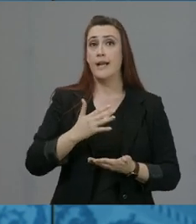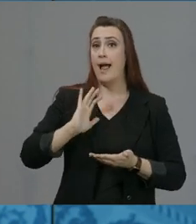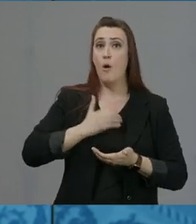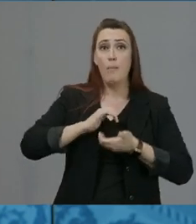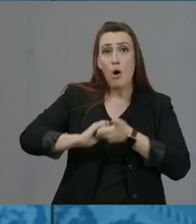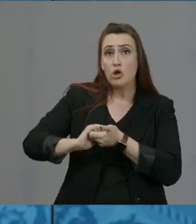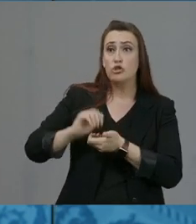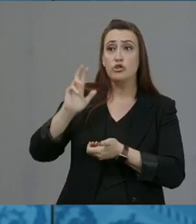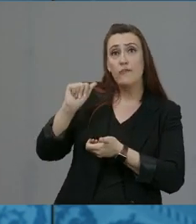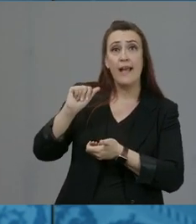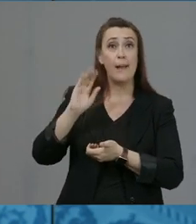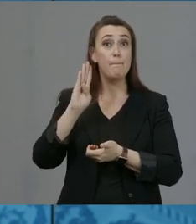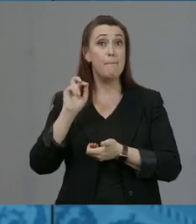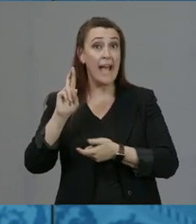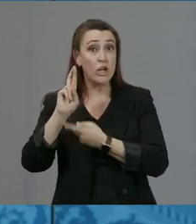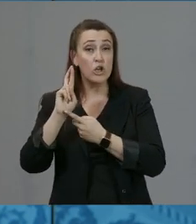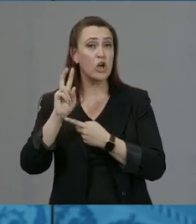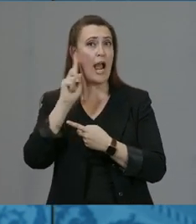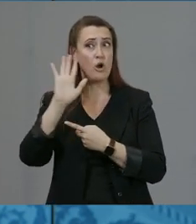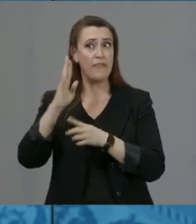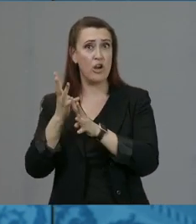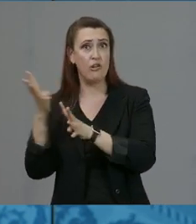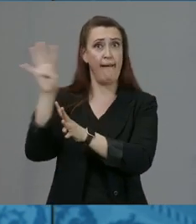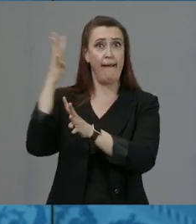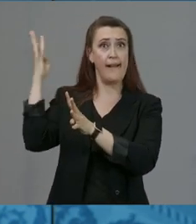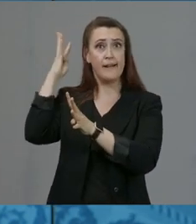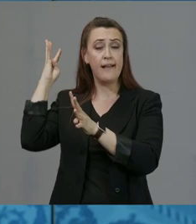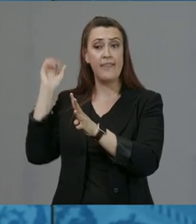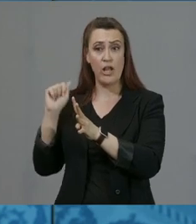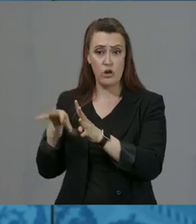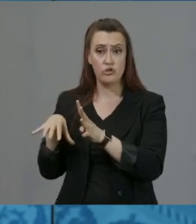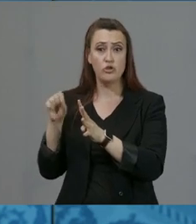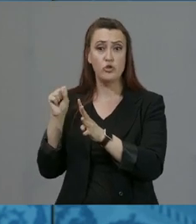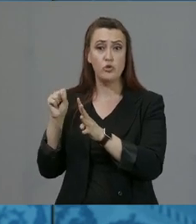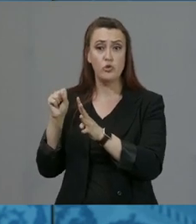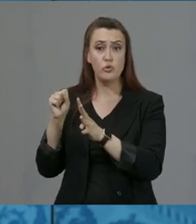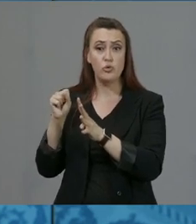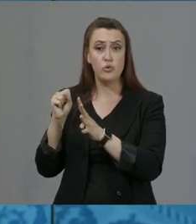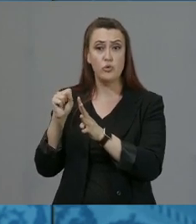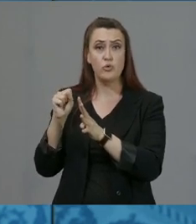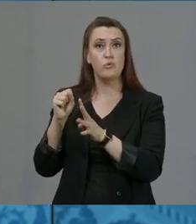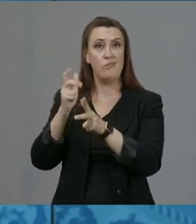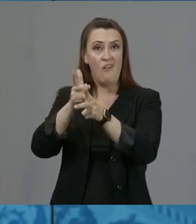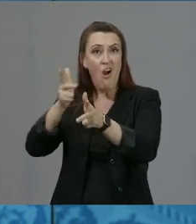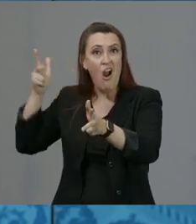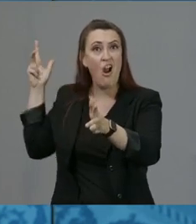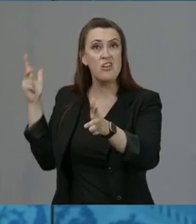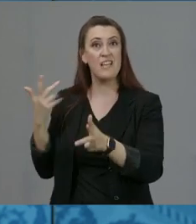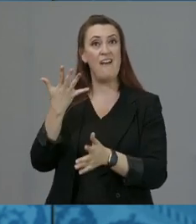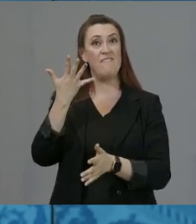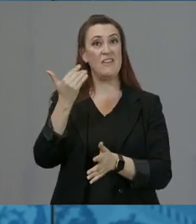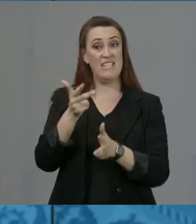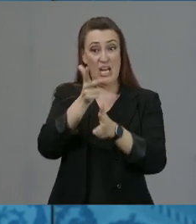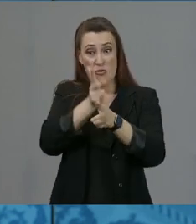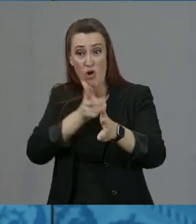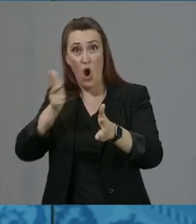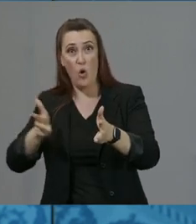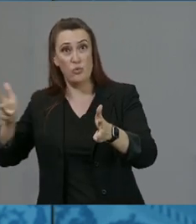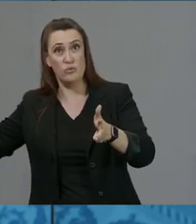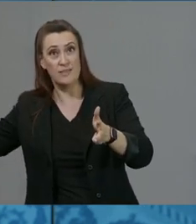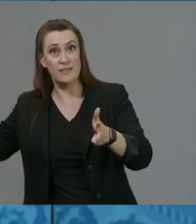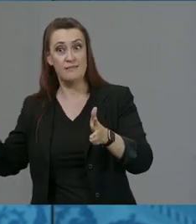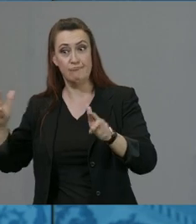partners, I heard Banner had a line that where they could take 15 rows of cars at a time. But we would like to